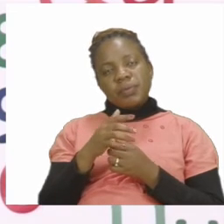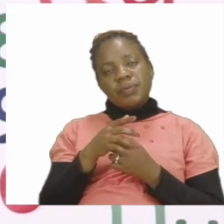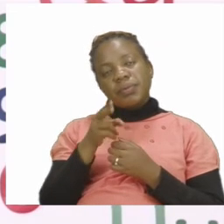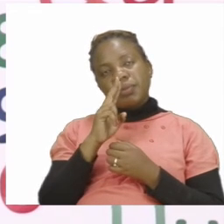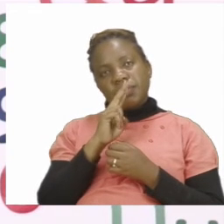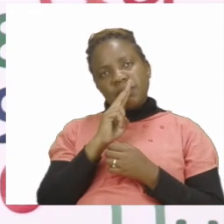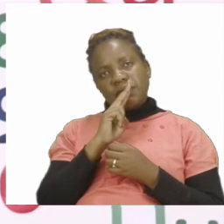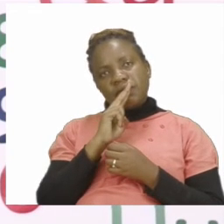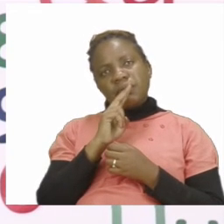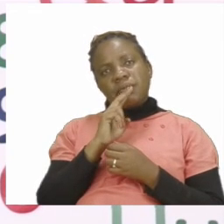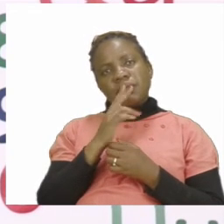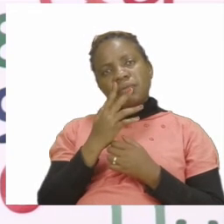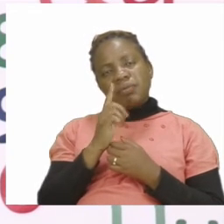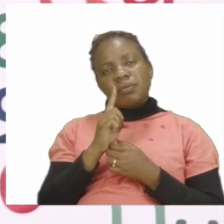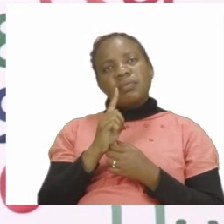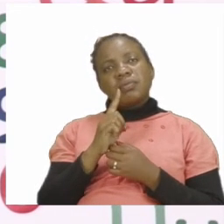is